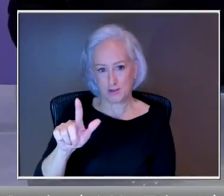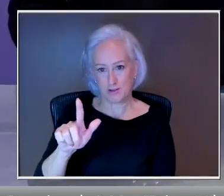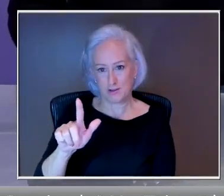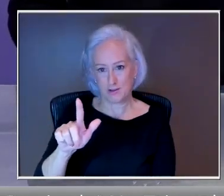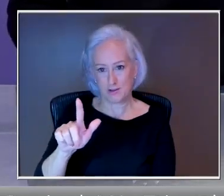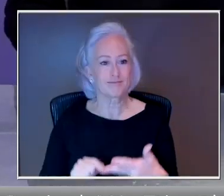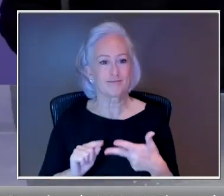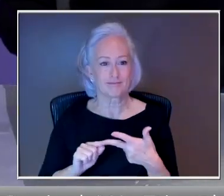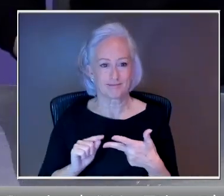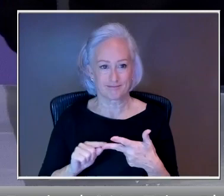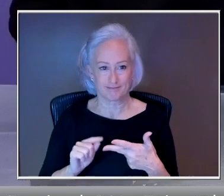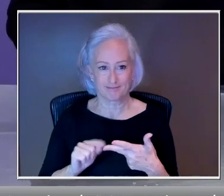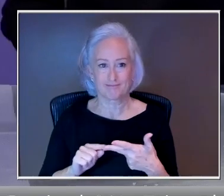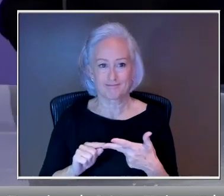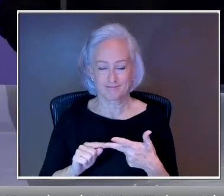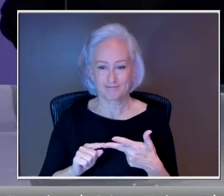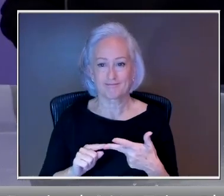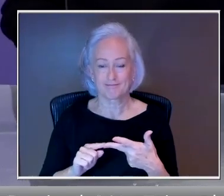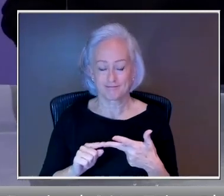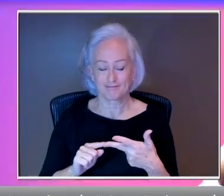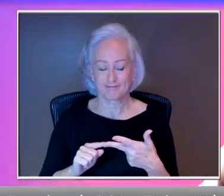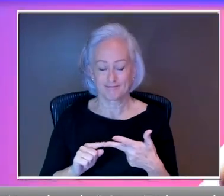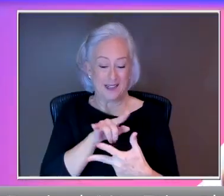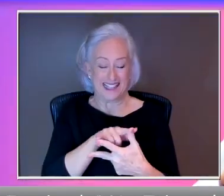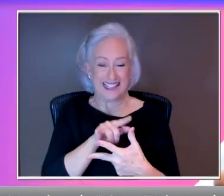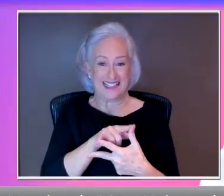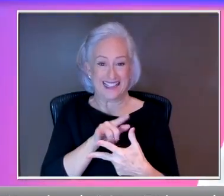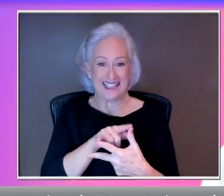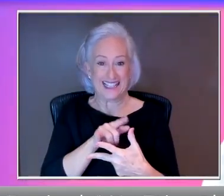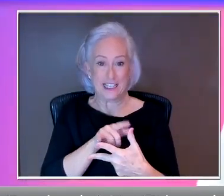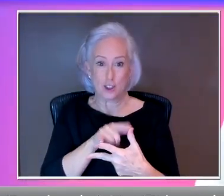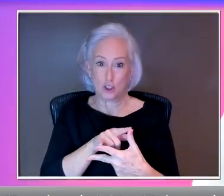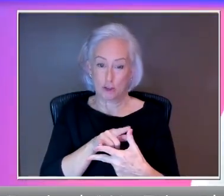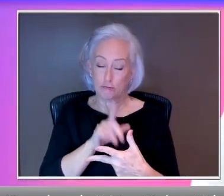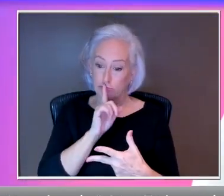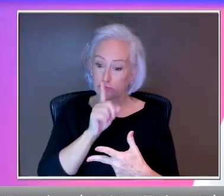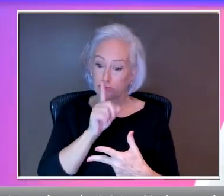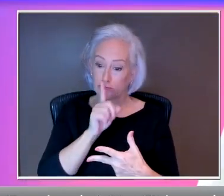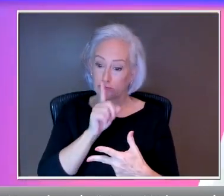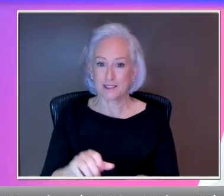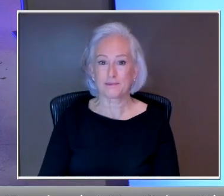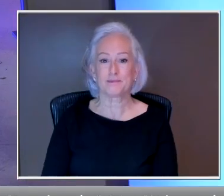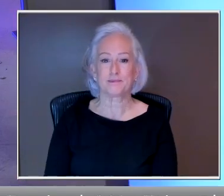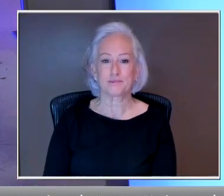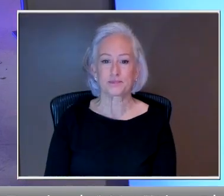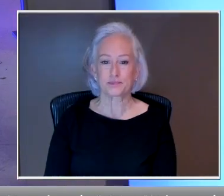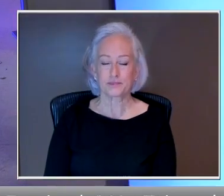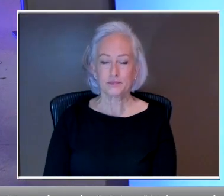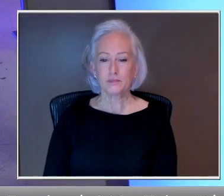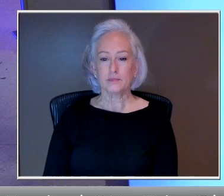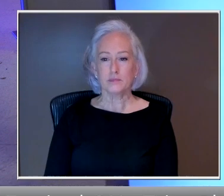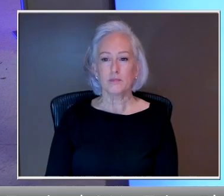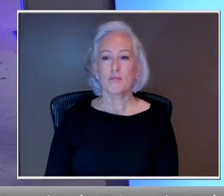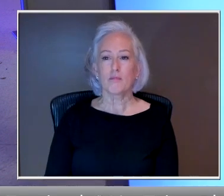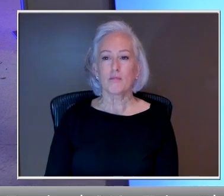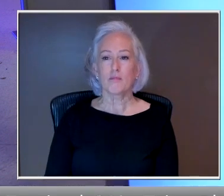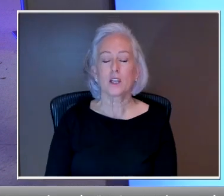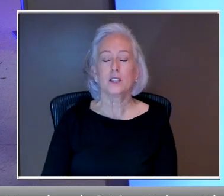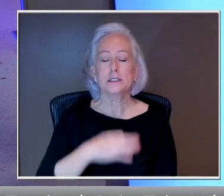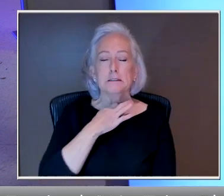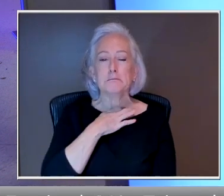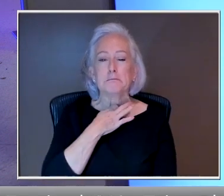of an effect, but the other two certainly can. But So is it possible for